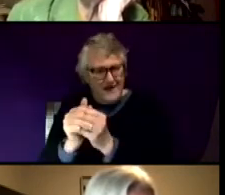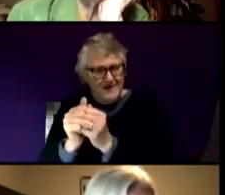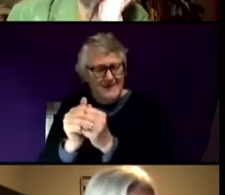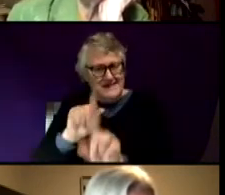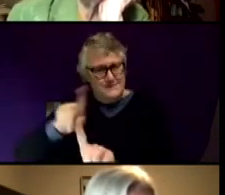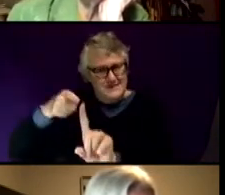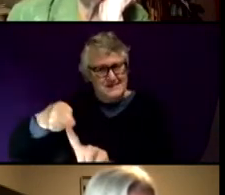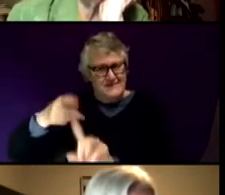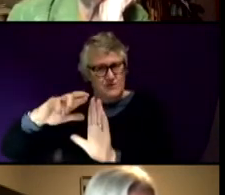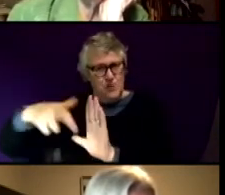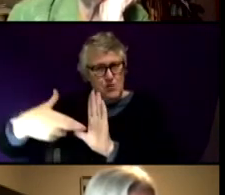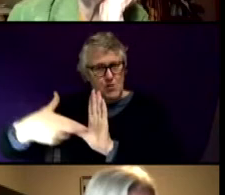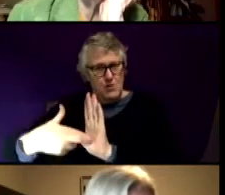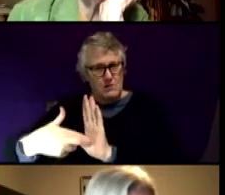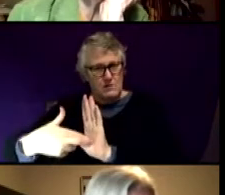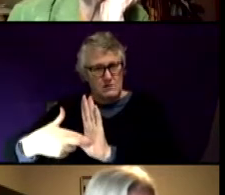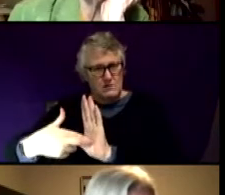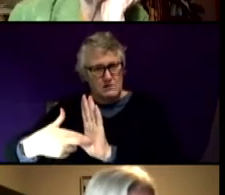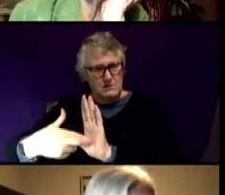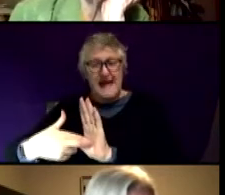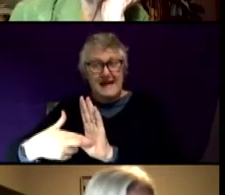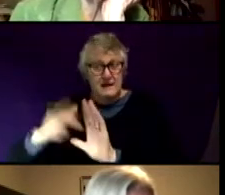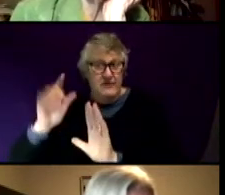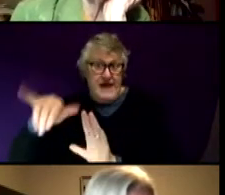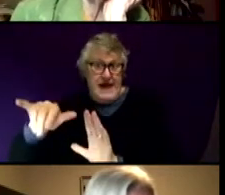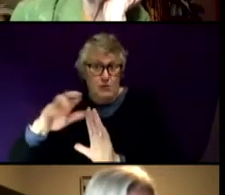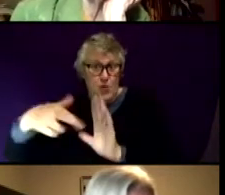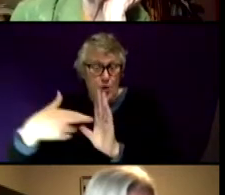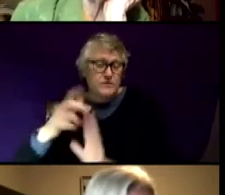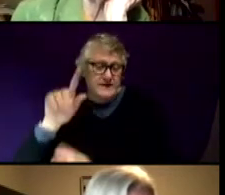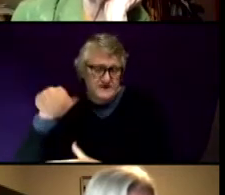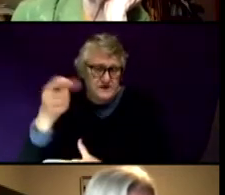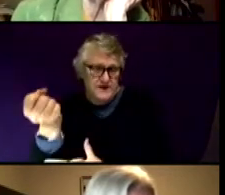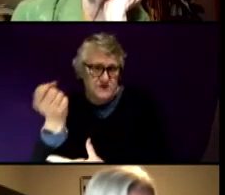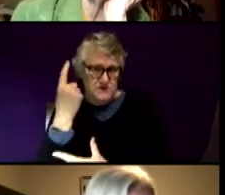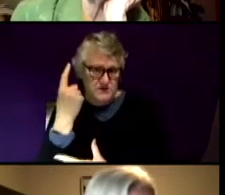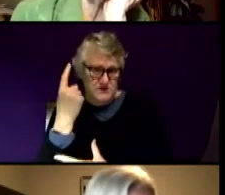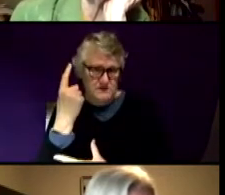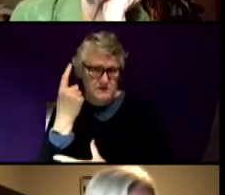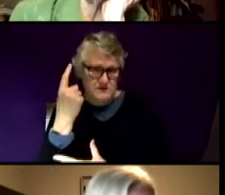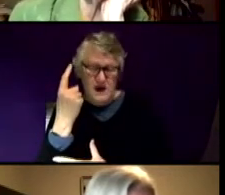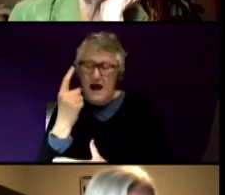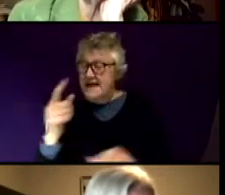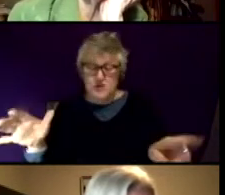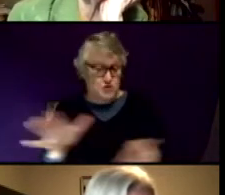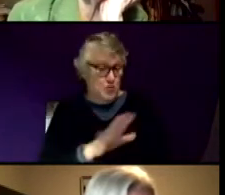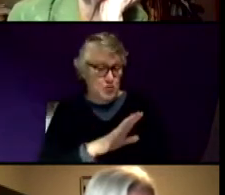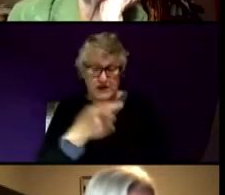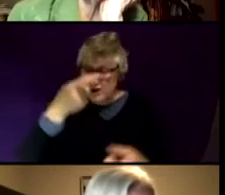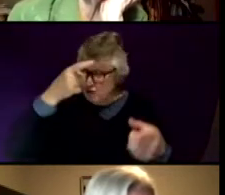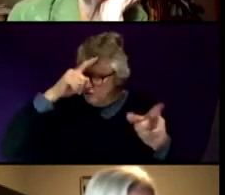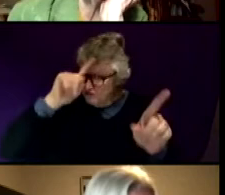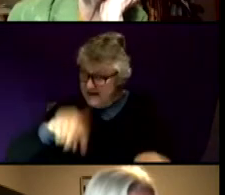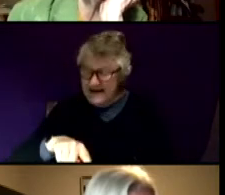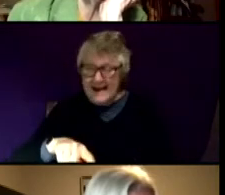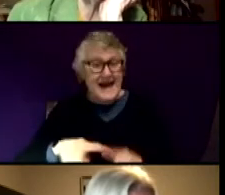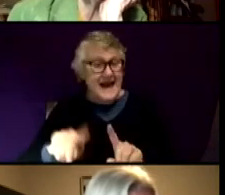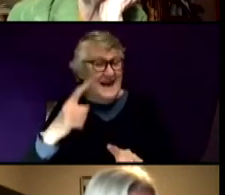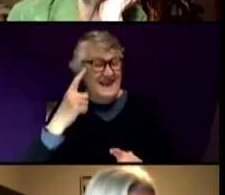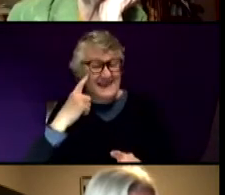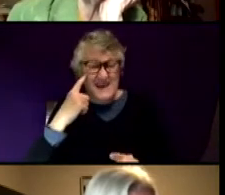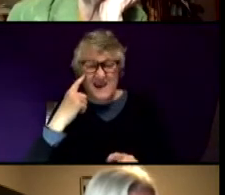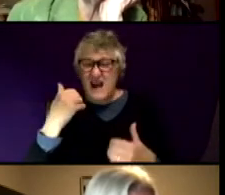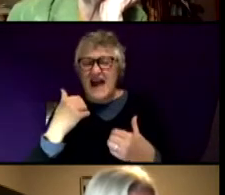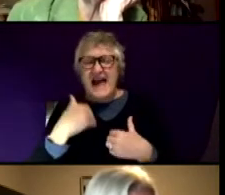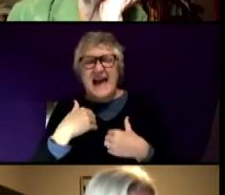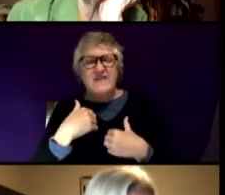I totally agree. And I think having a jargon list on the back of the agenda, either